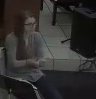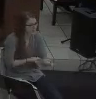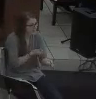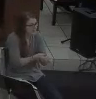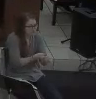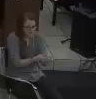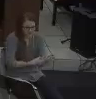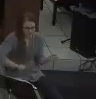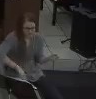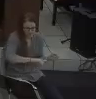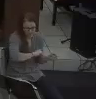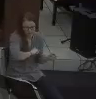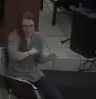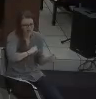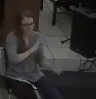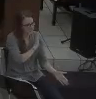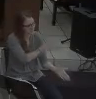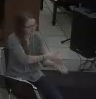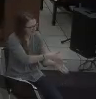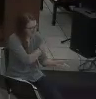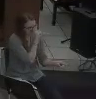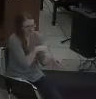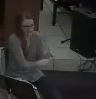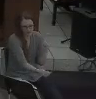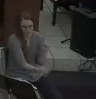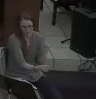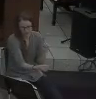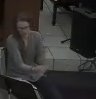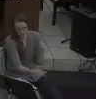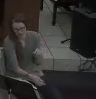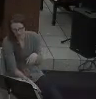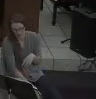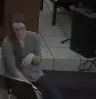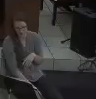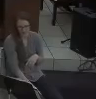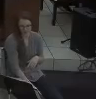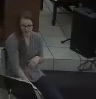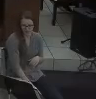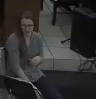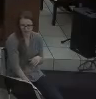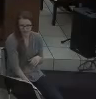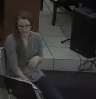who aids us against the enemy.